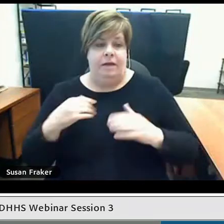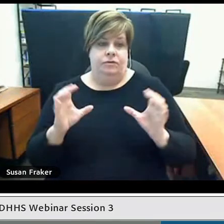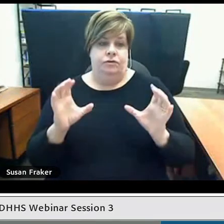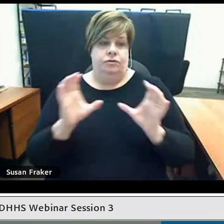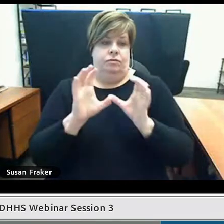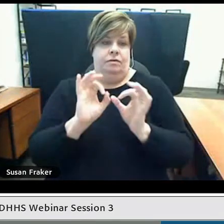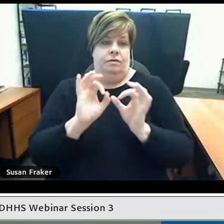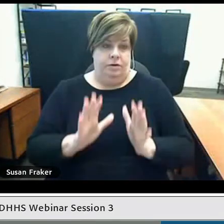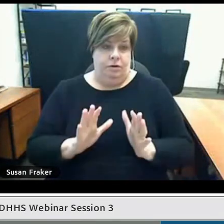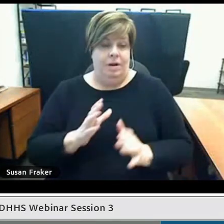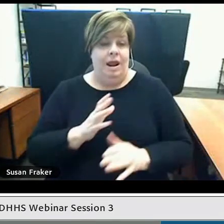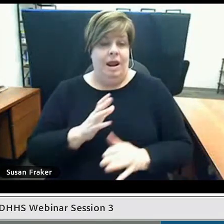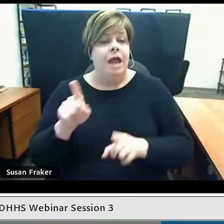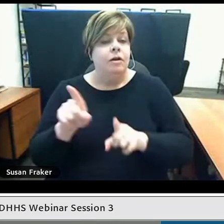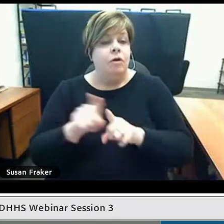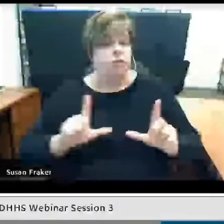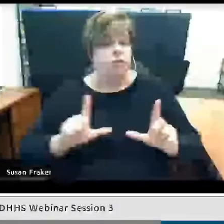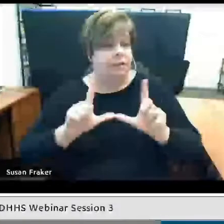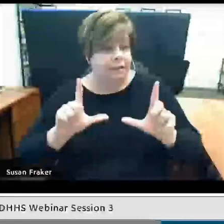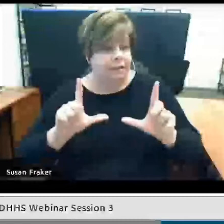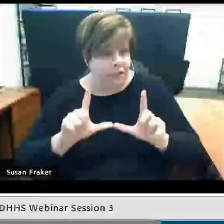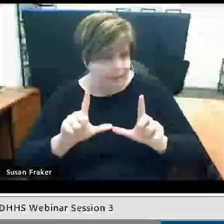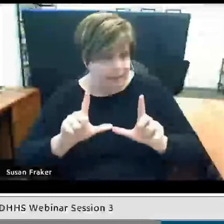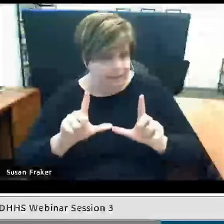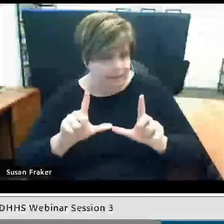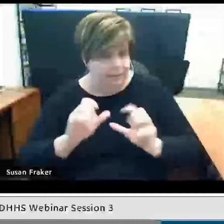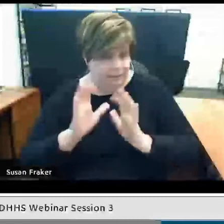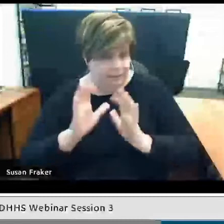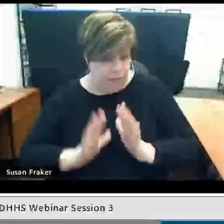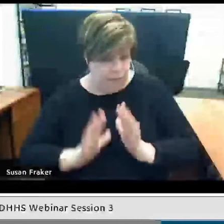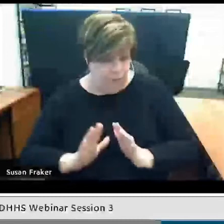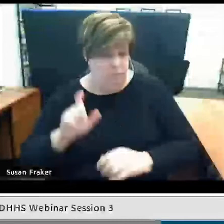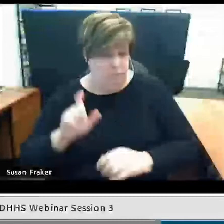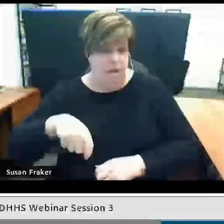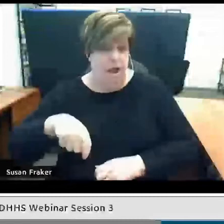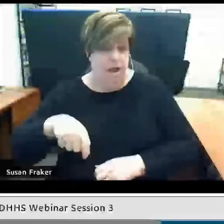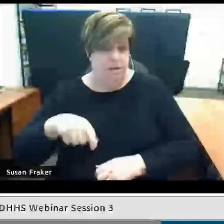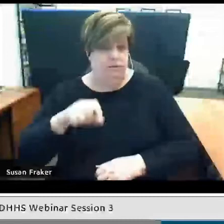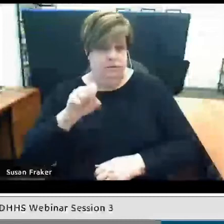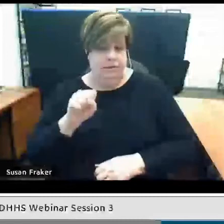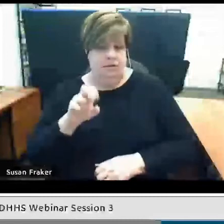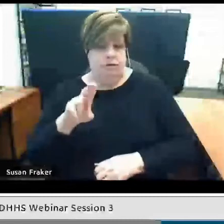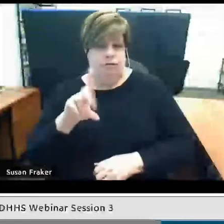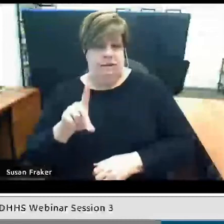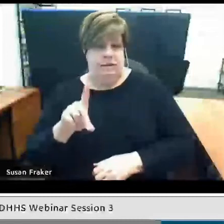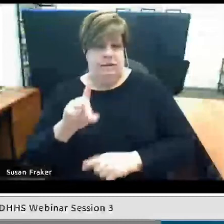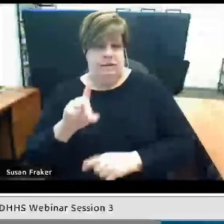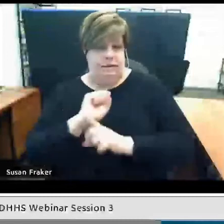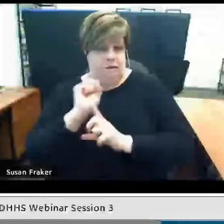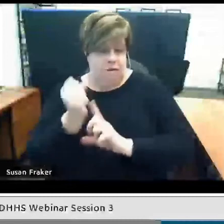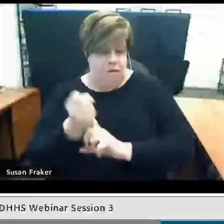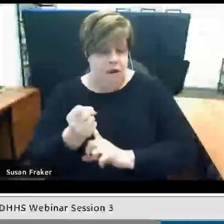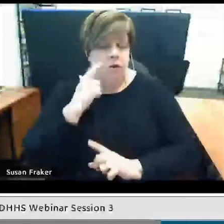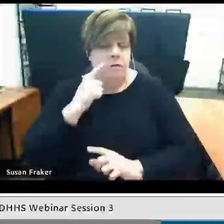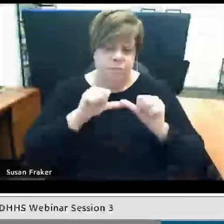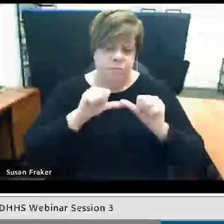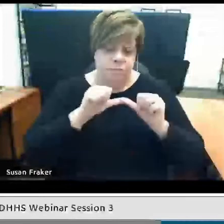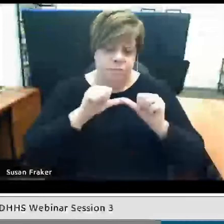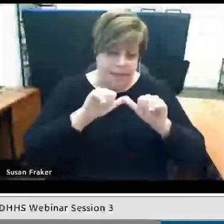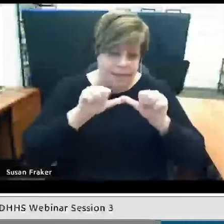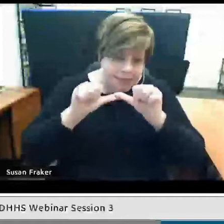and licensed interpreters in substance use settings. You want to be consistent with interpreters throughout the process